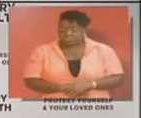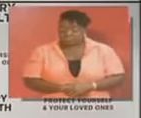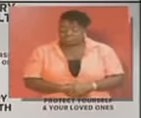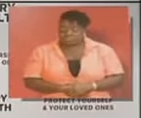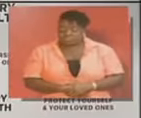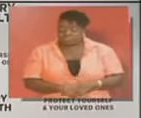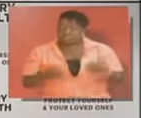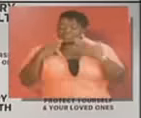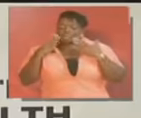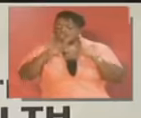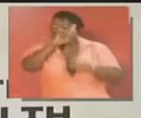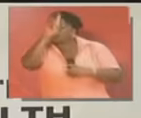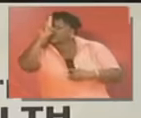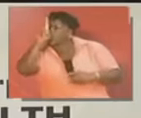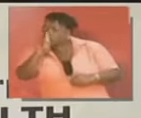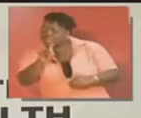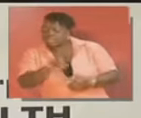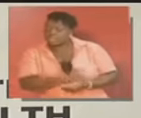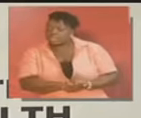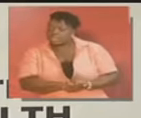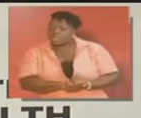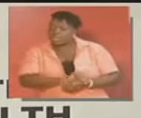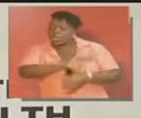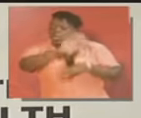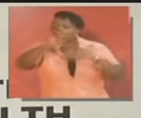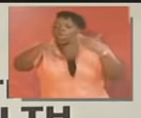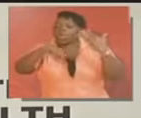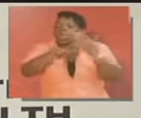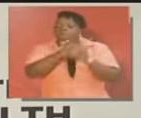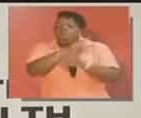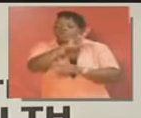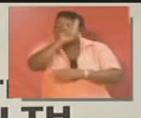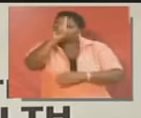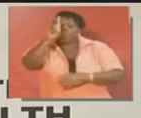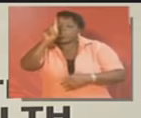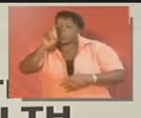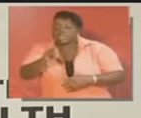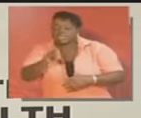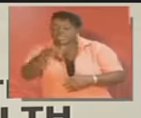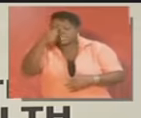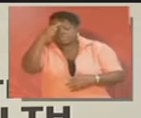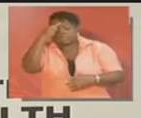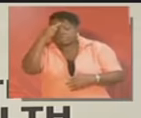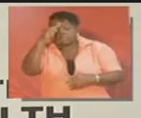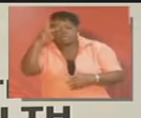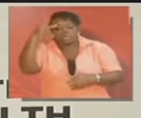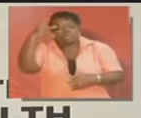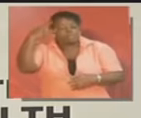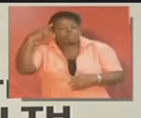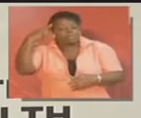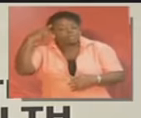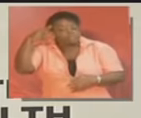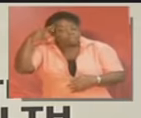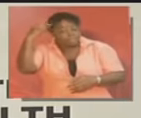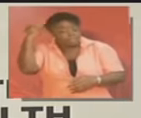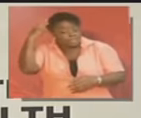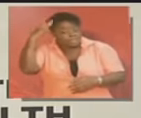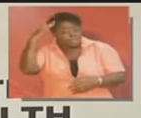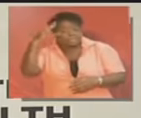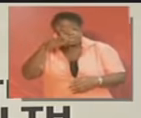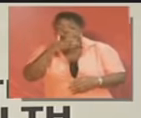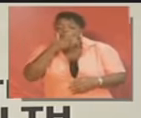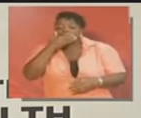Okay, thank you for the question. All questions relating to the details of contact tracing for the Prime Minister would best be handled by